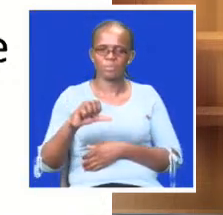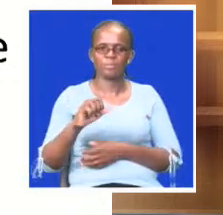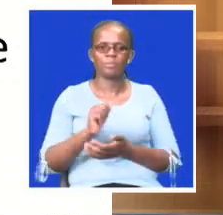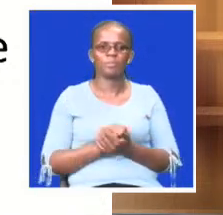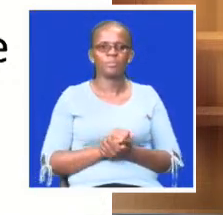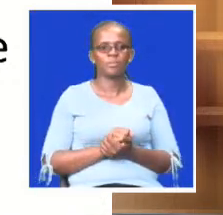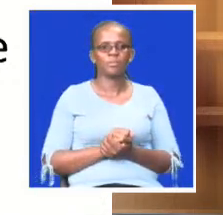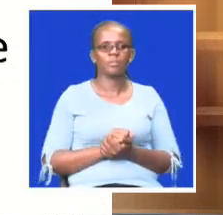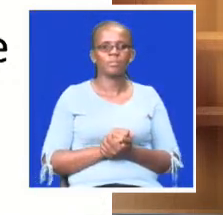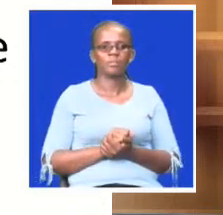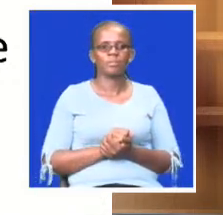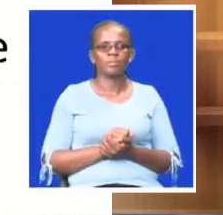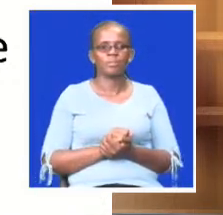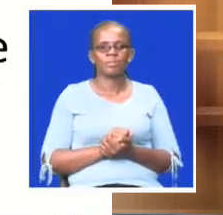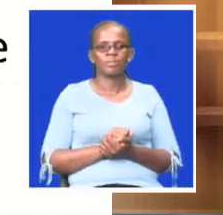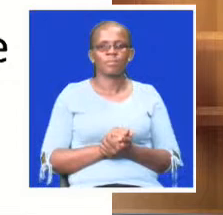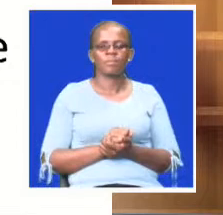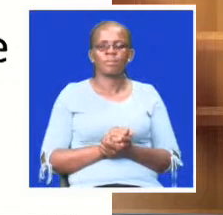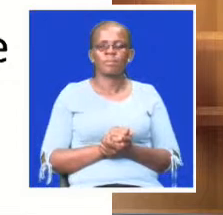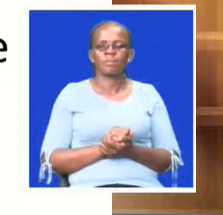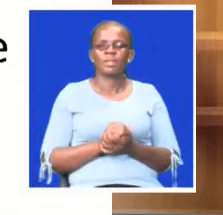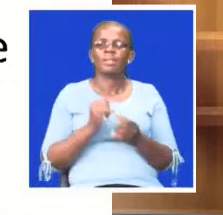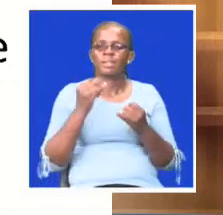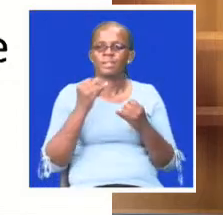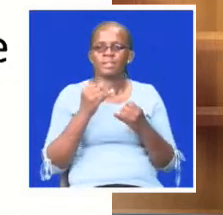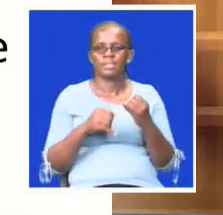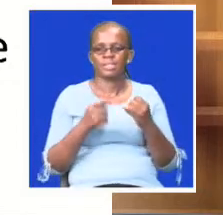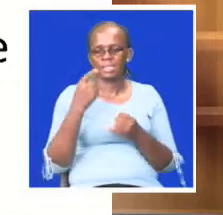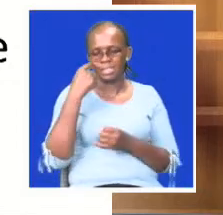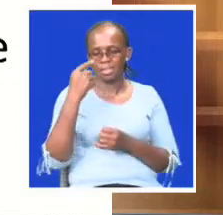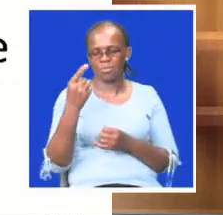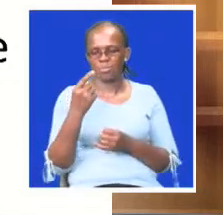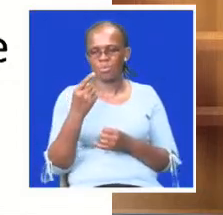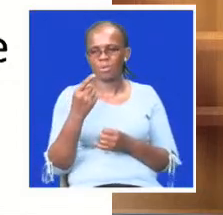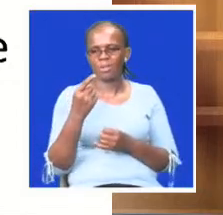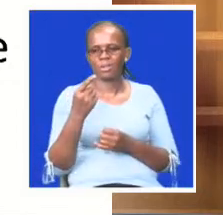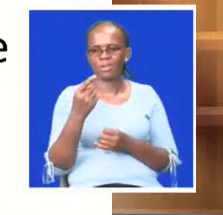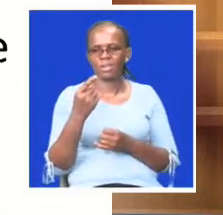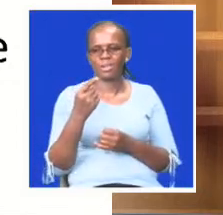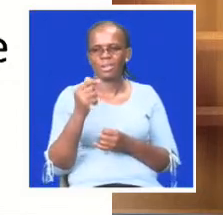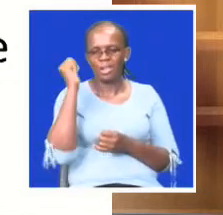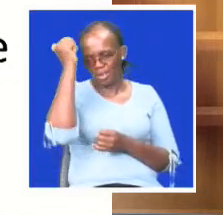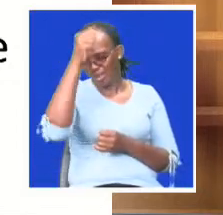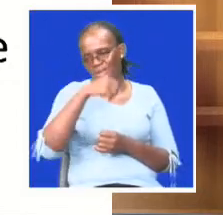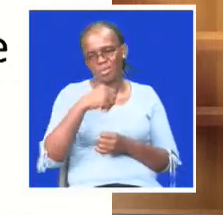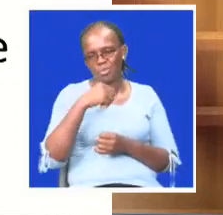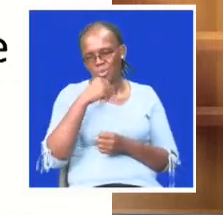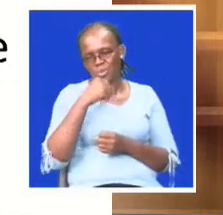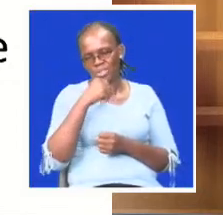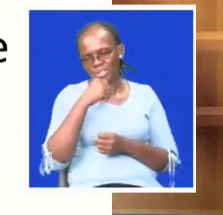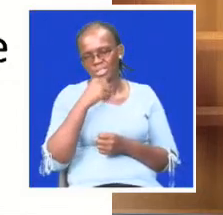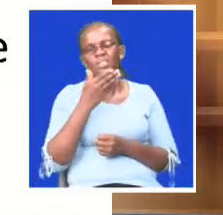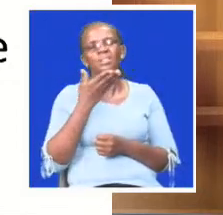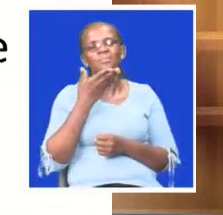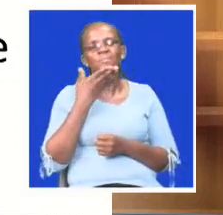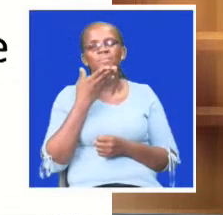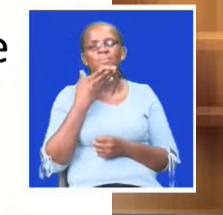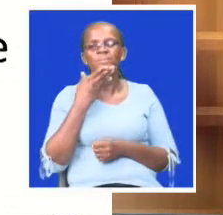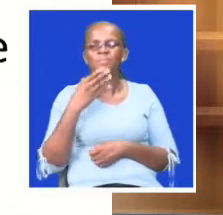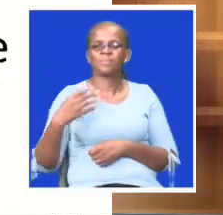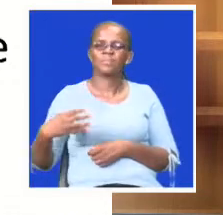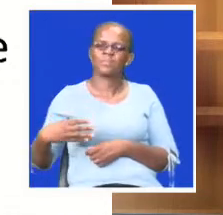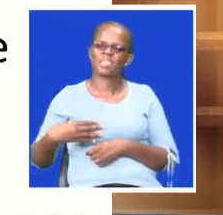sin. Then lastly, we looked on the characters of God, Adam,